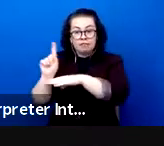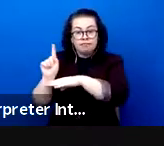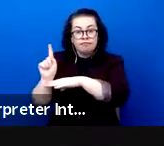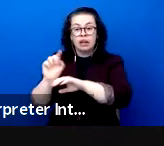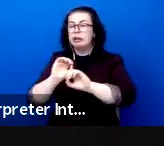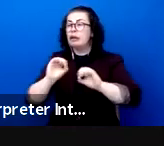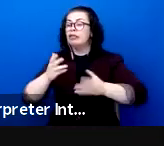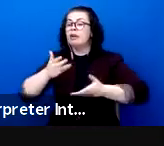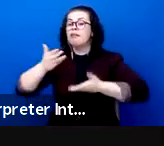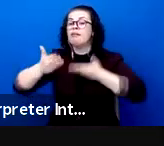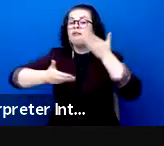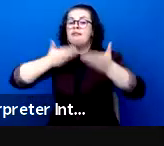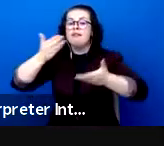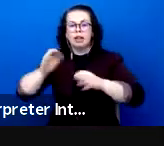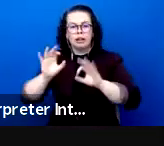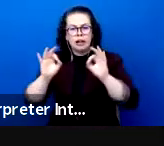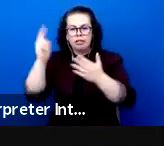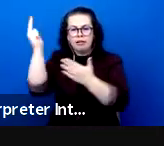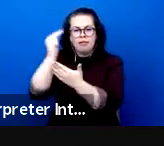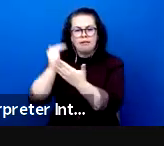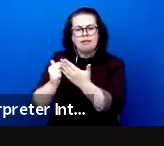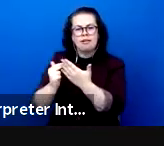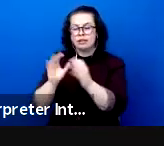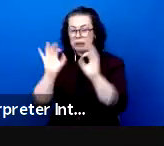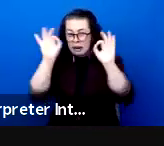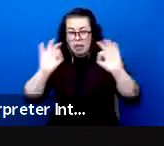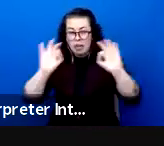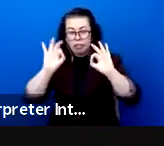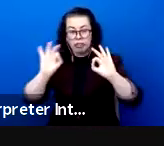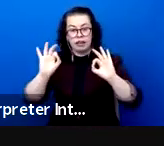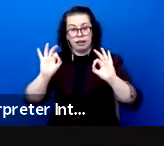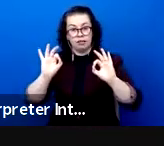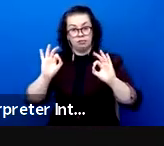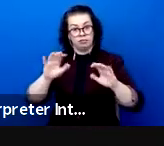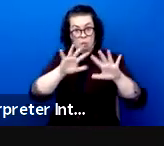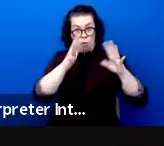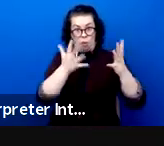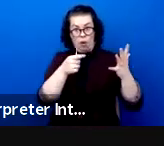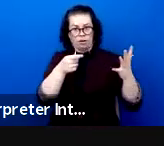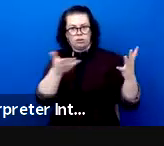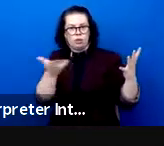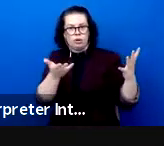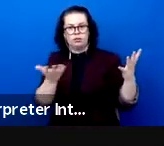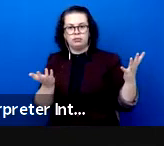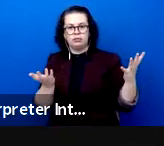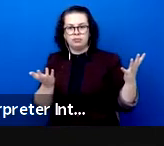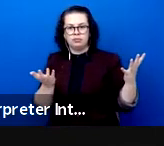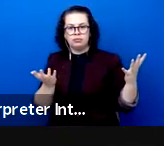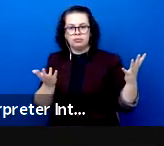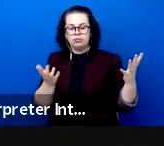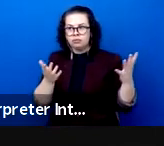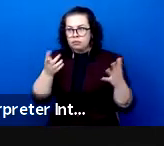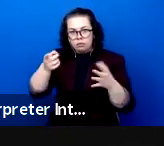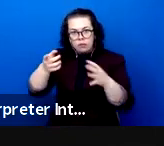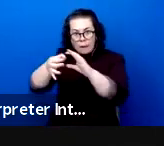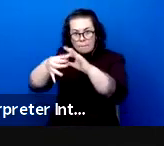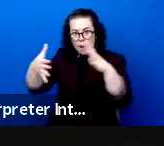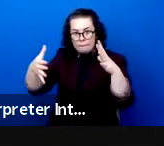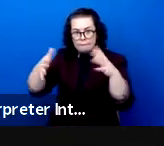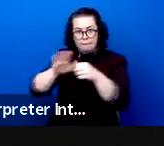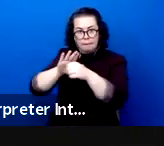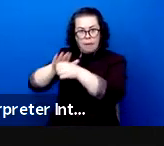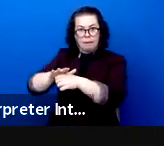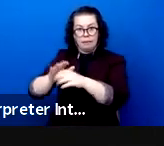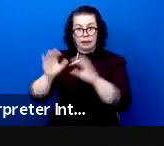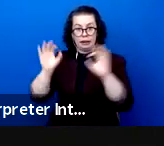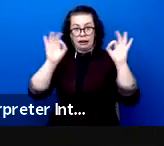dance, no exhibitions, no cinema. What kind of society are we talking about? And